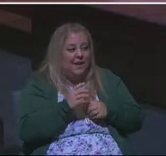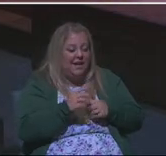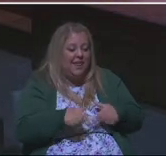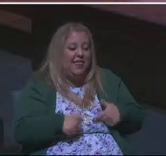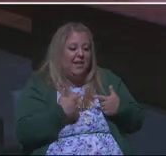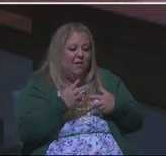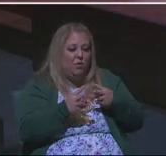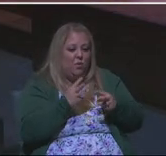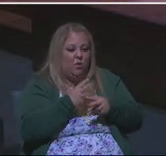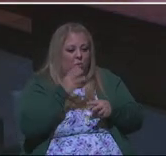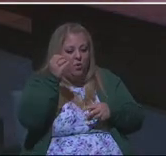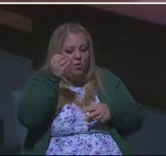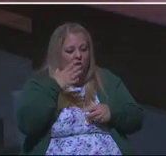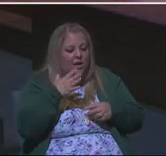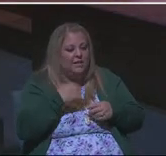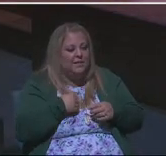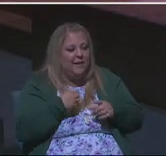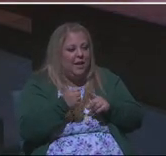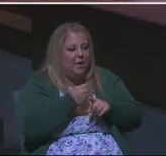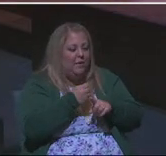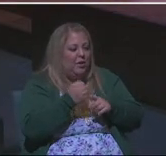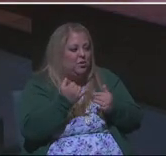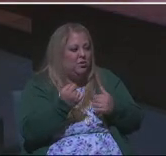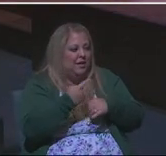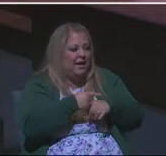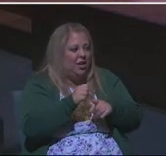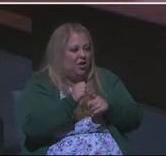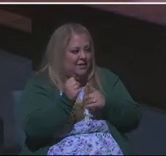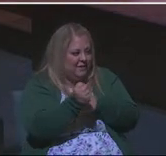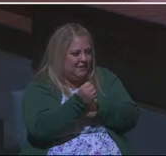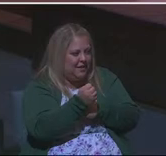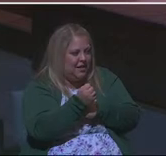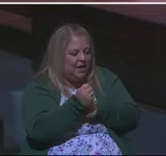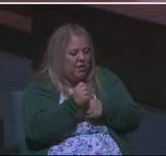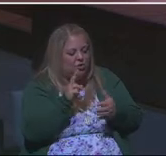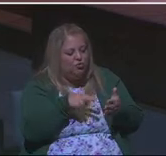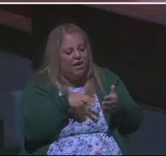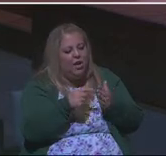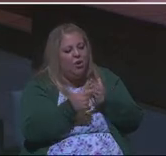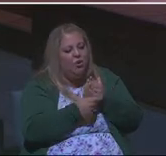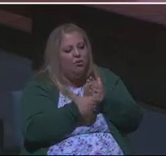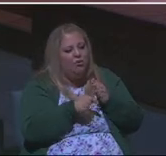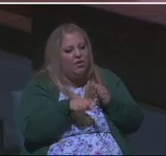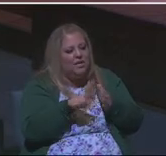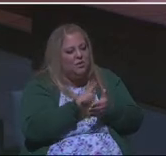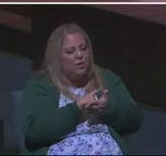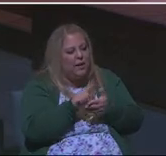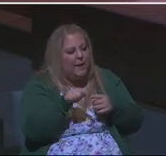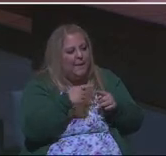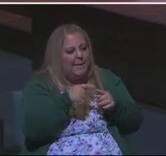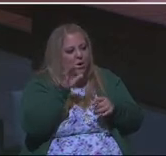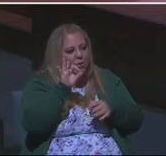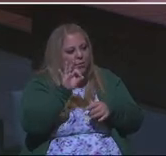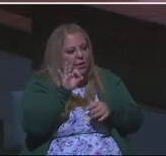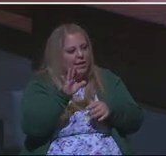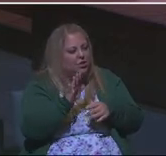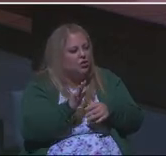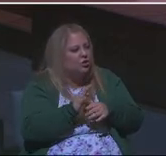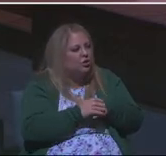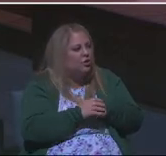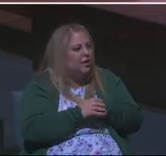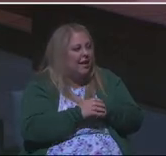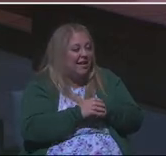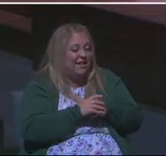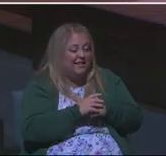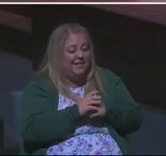abused today in our society. I was listening to a reading an article this week about a preacher that and I use that term loosely when I